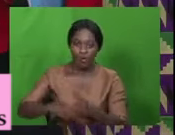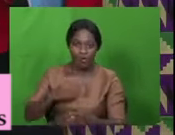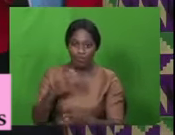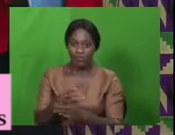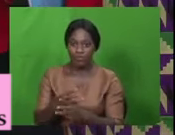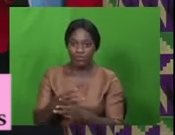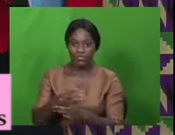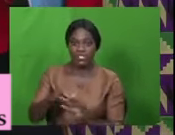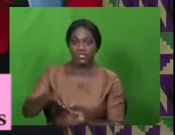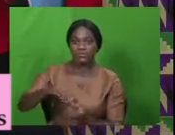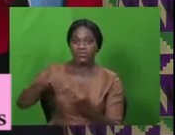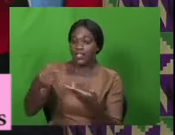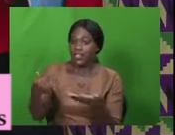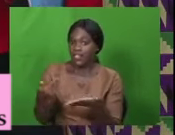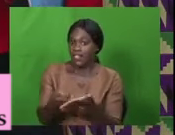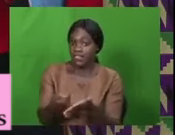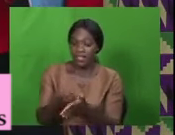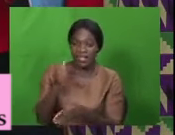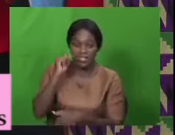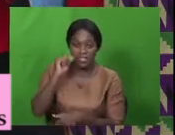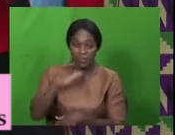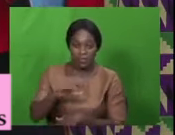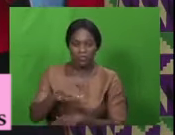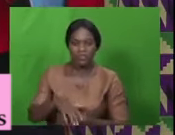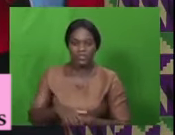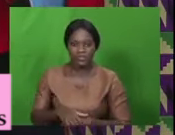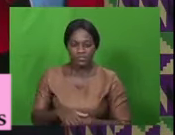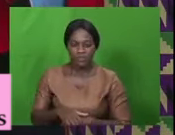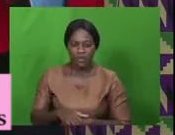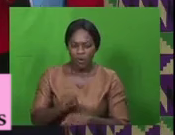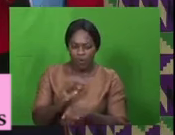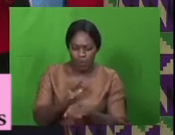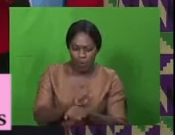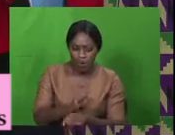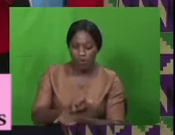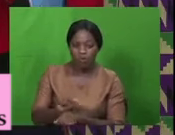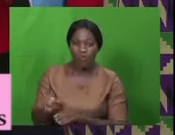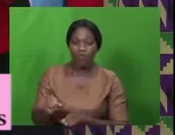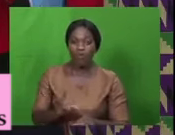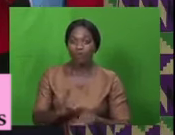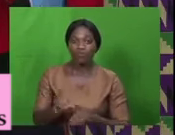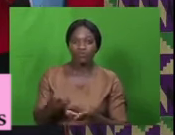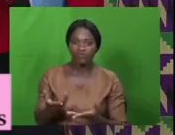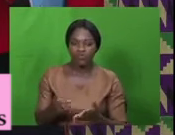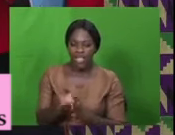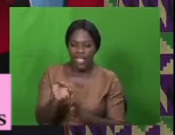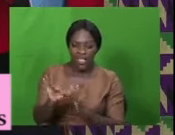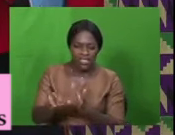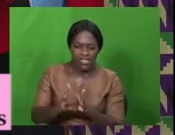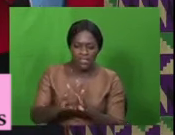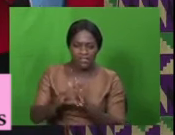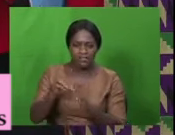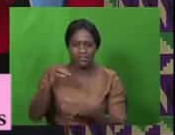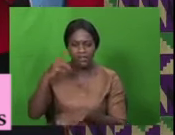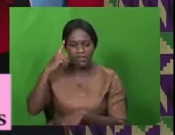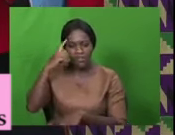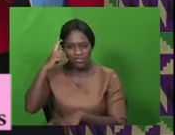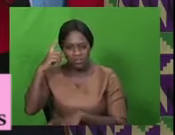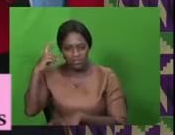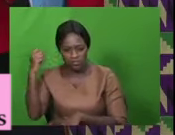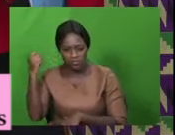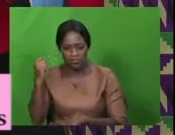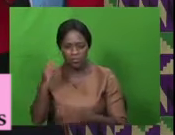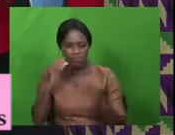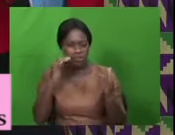especially women in Ghana, for the role they play in realizing the dreams, cares, and